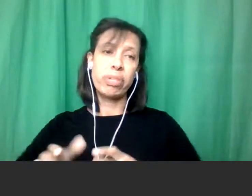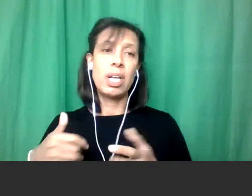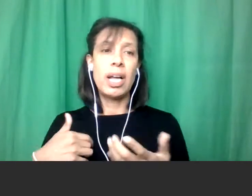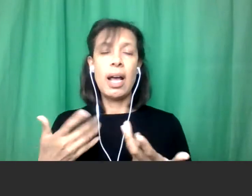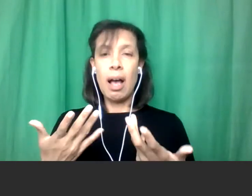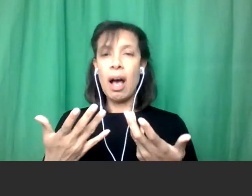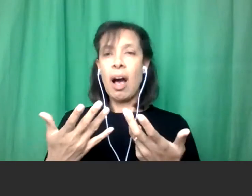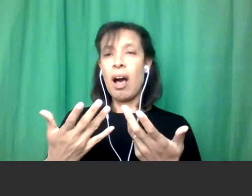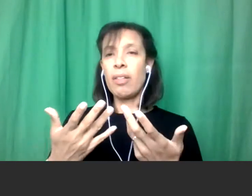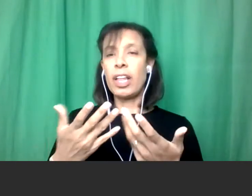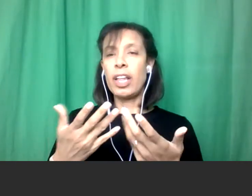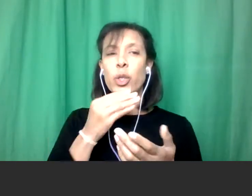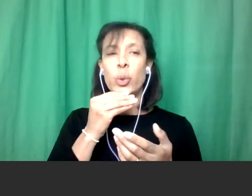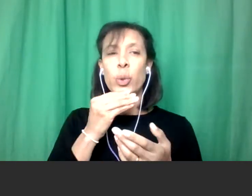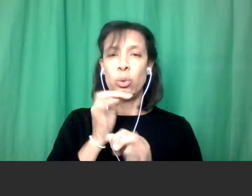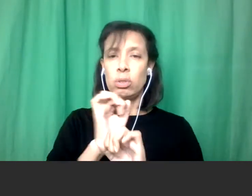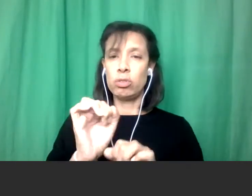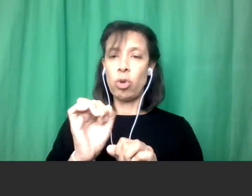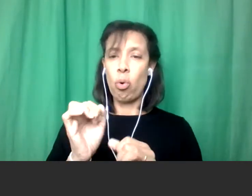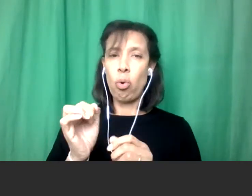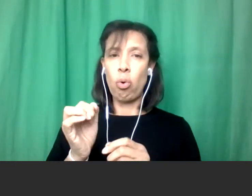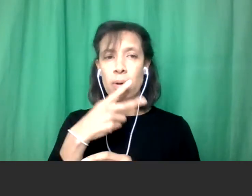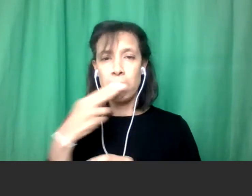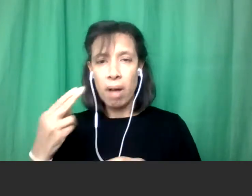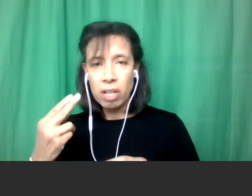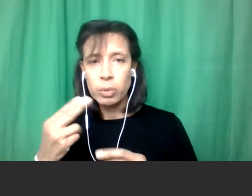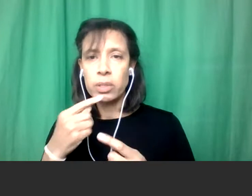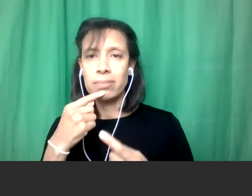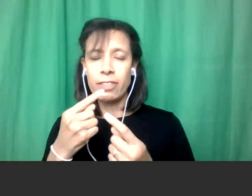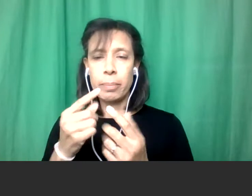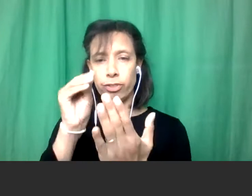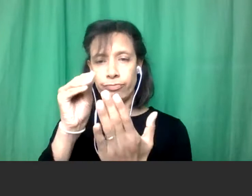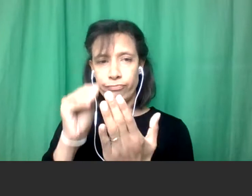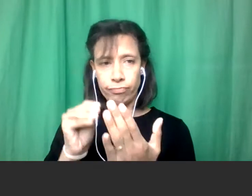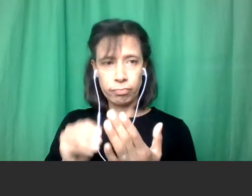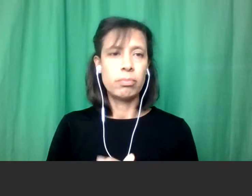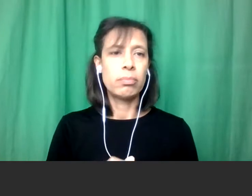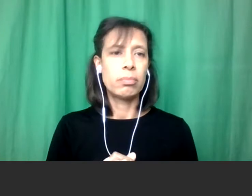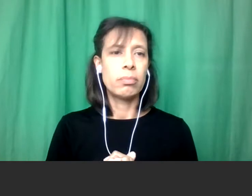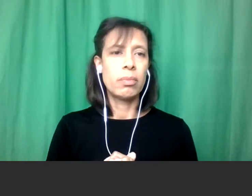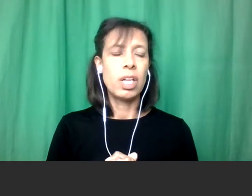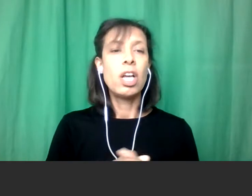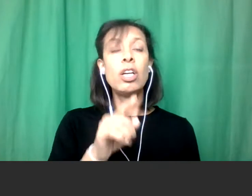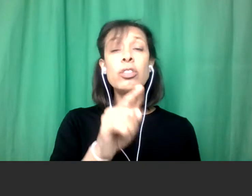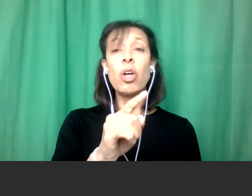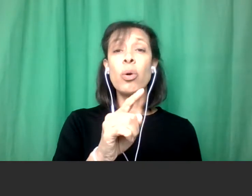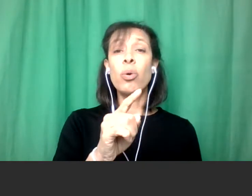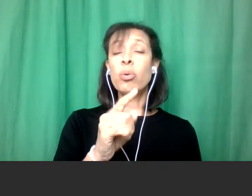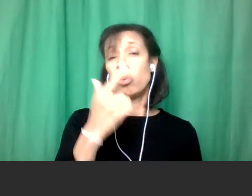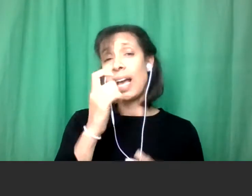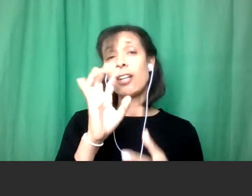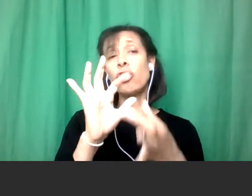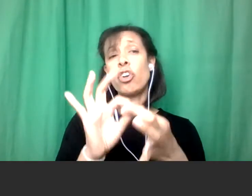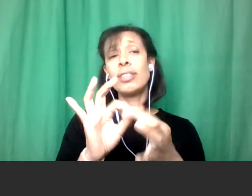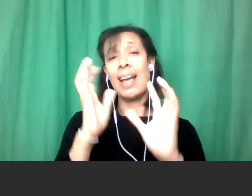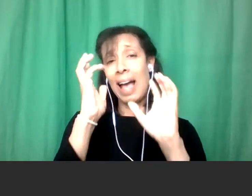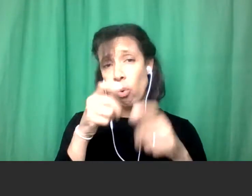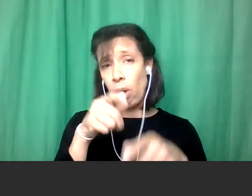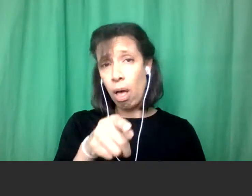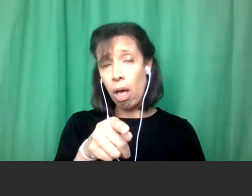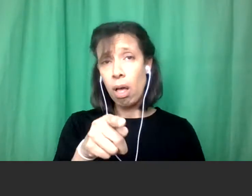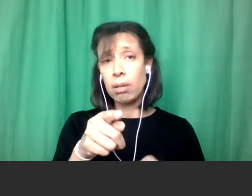that is unsuccessful, then get in touch with me and I will follow up with Aula. The Aula team have been super quick to respond. I had a couple of students in the